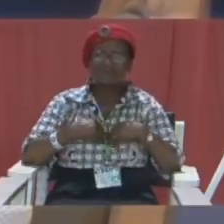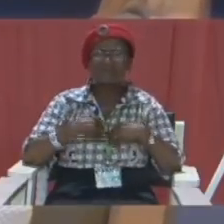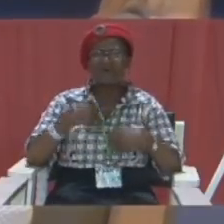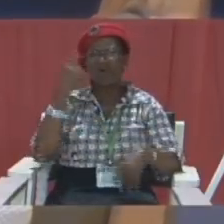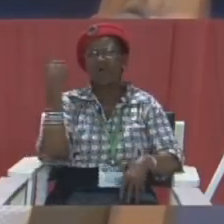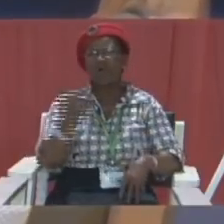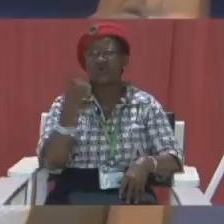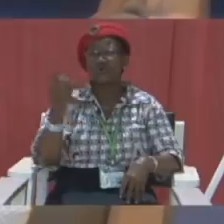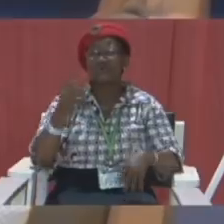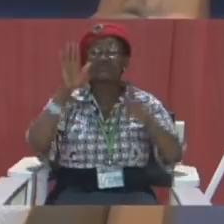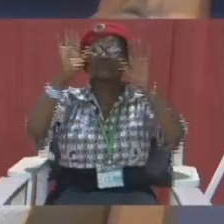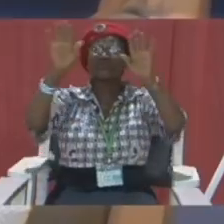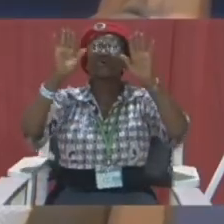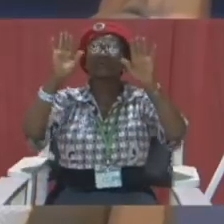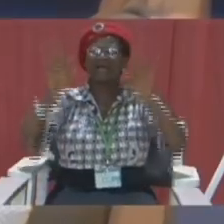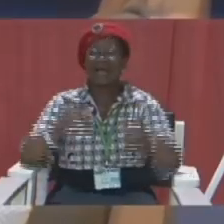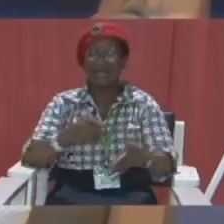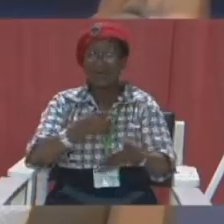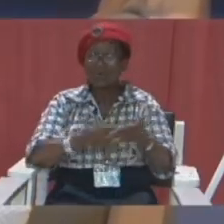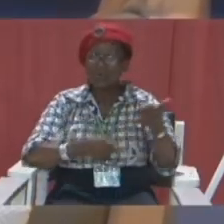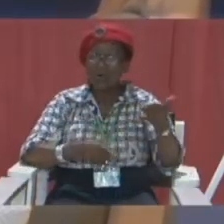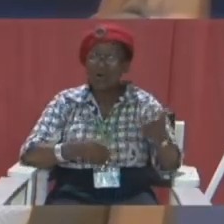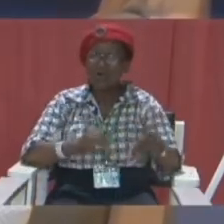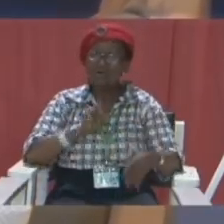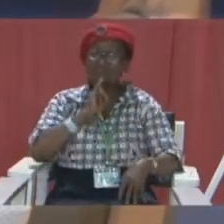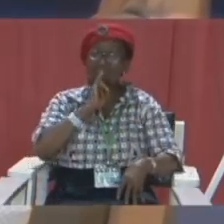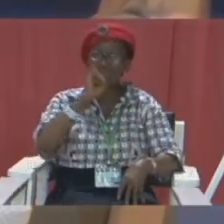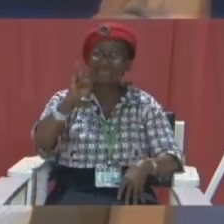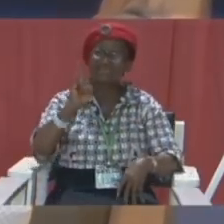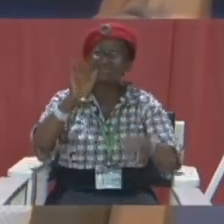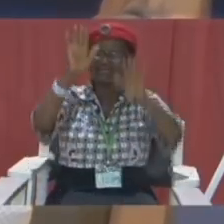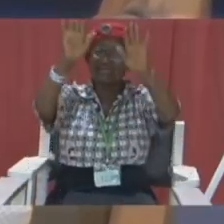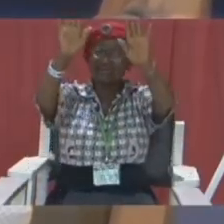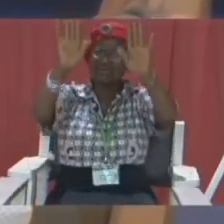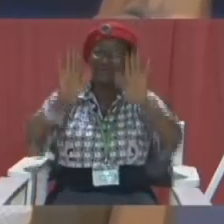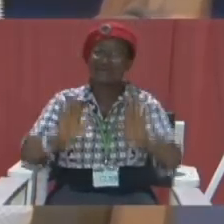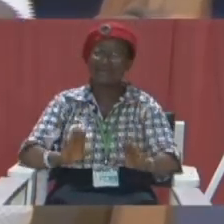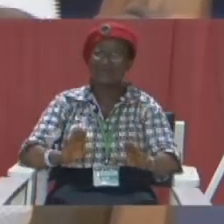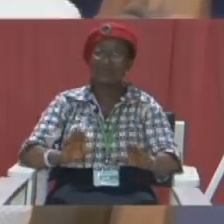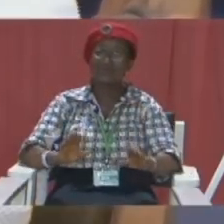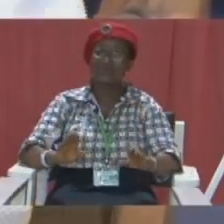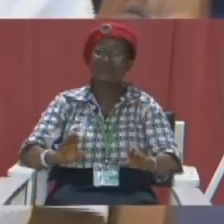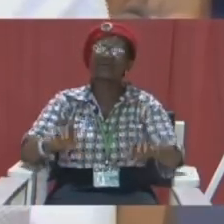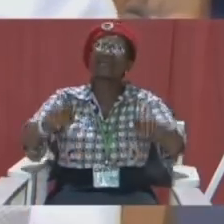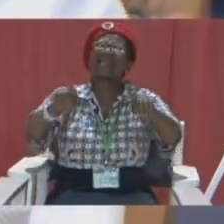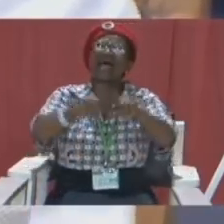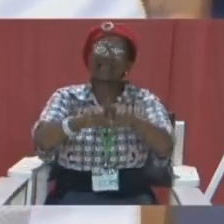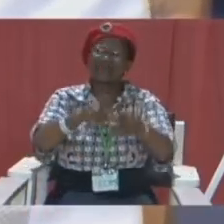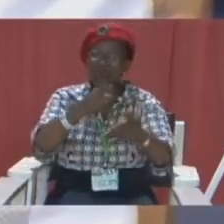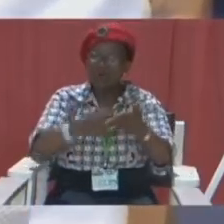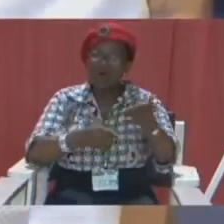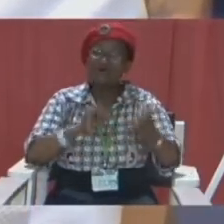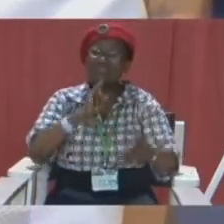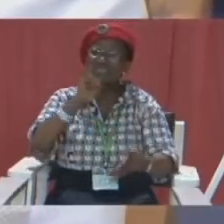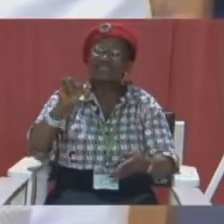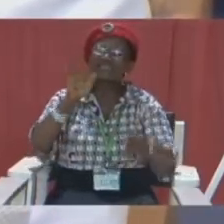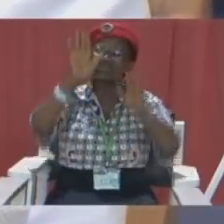a miracle like. Oh, come on, ya ole nu pe kila pe gan ni se yanu.